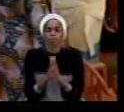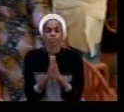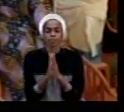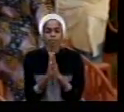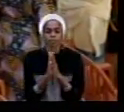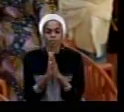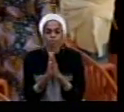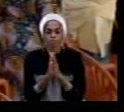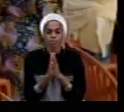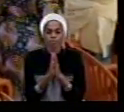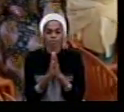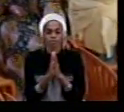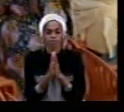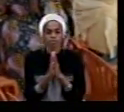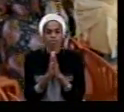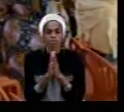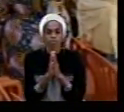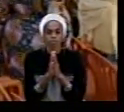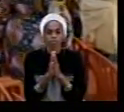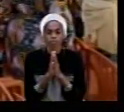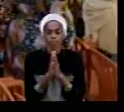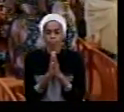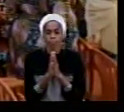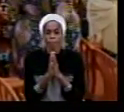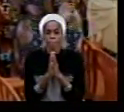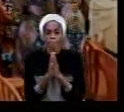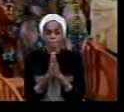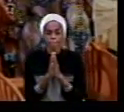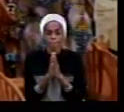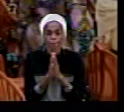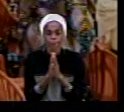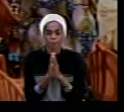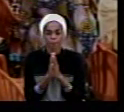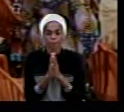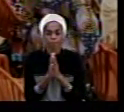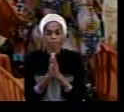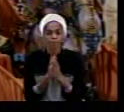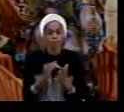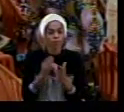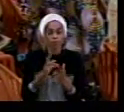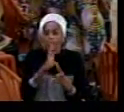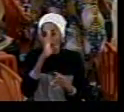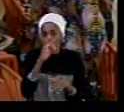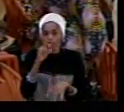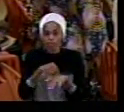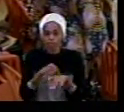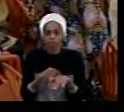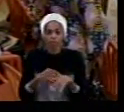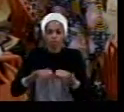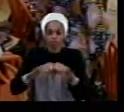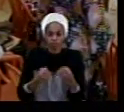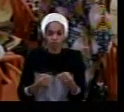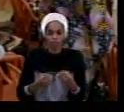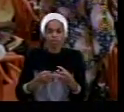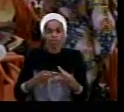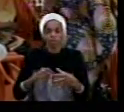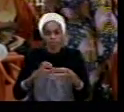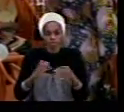the Lord. It will be a night of snare breaking. Snares are